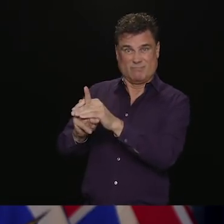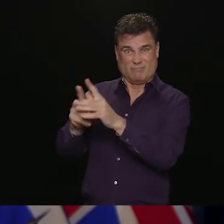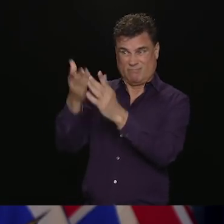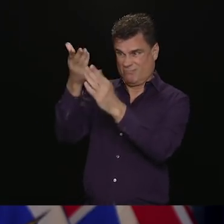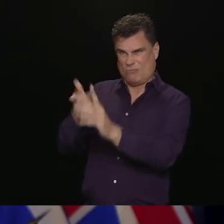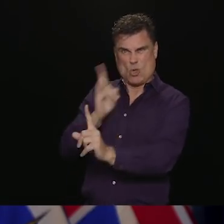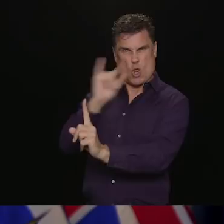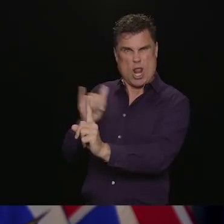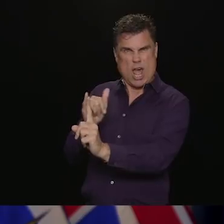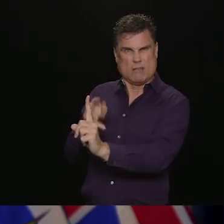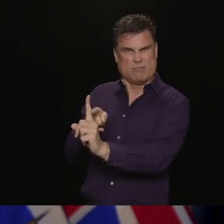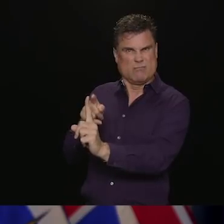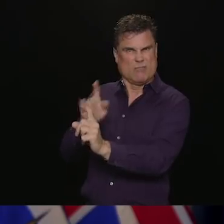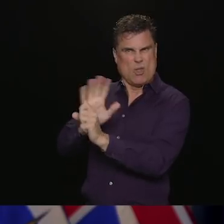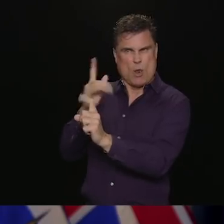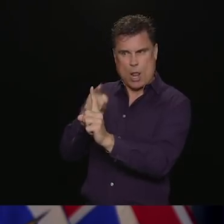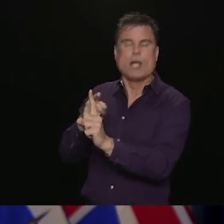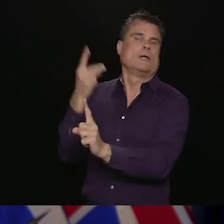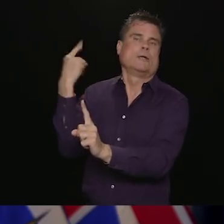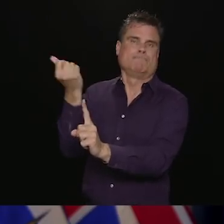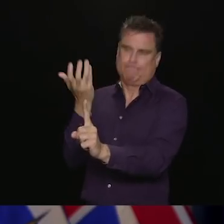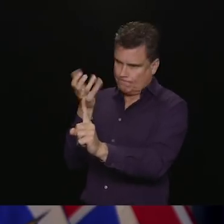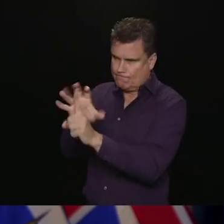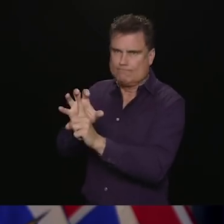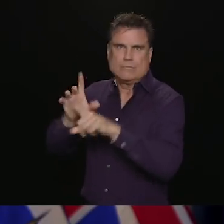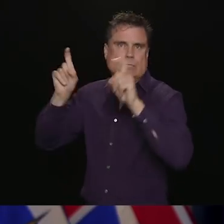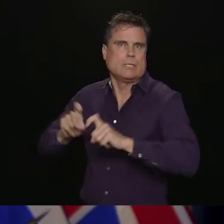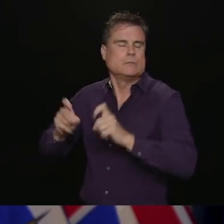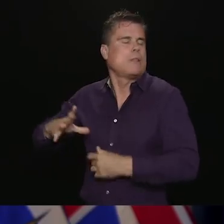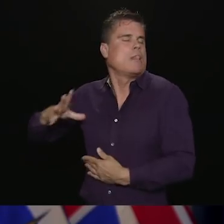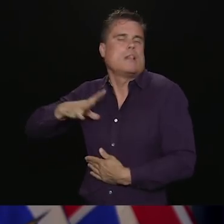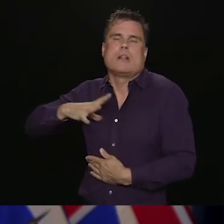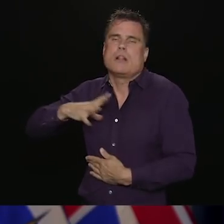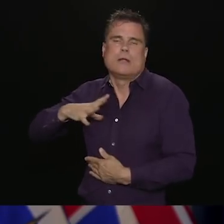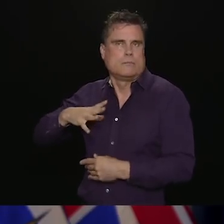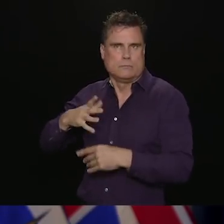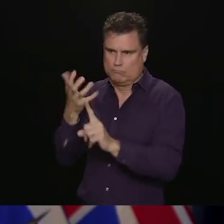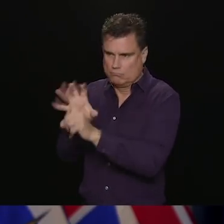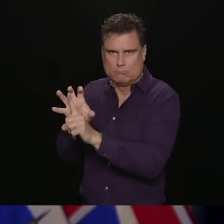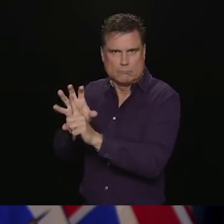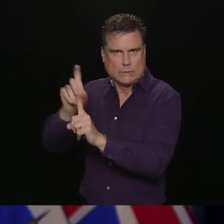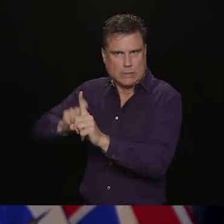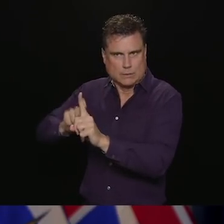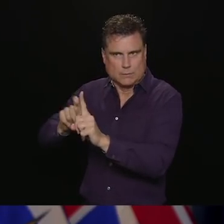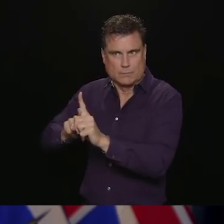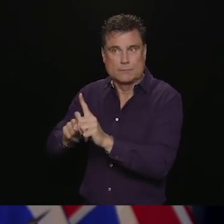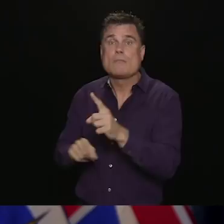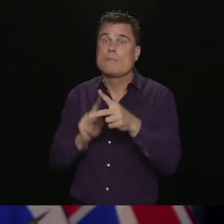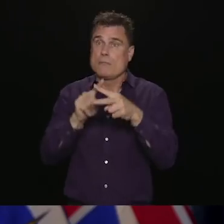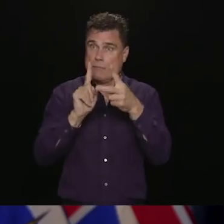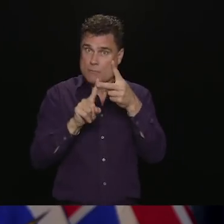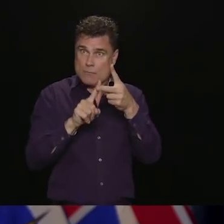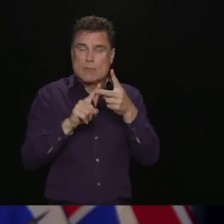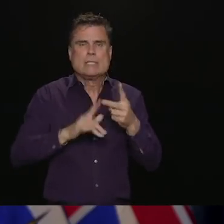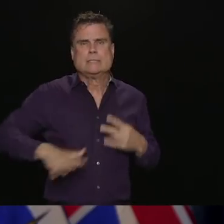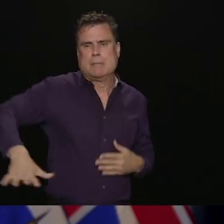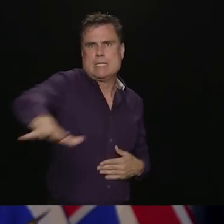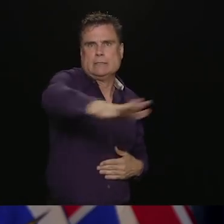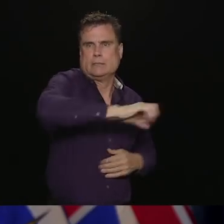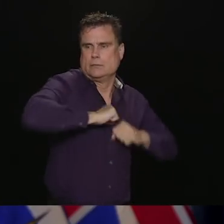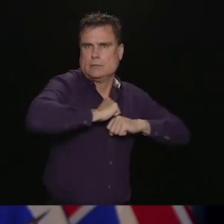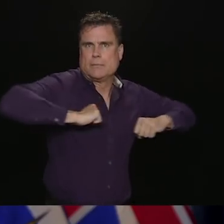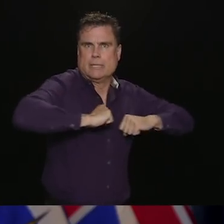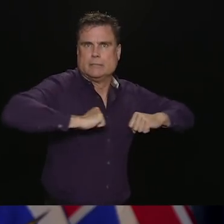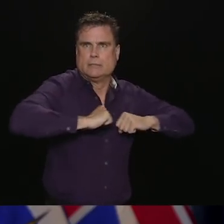and stop outbreaks quickly. Giving everyone the space to stay safe, whether it's at